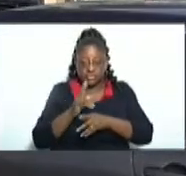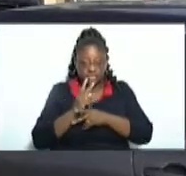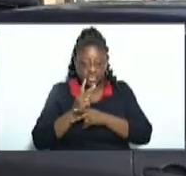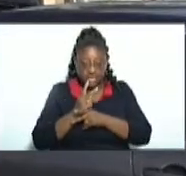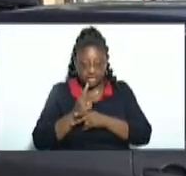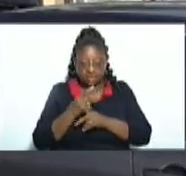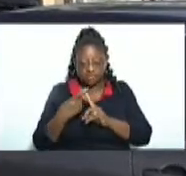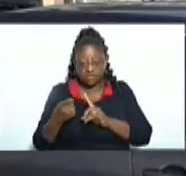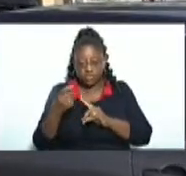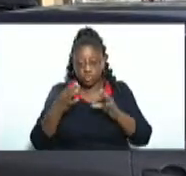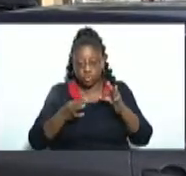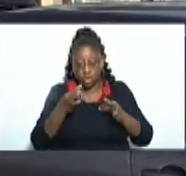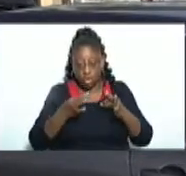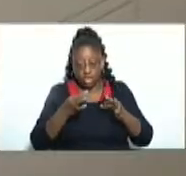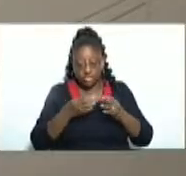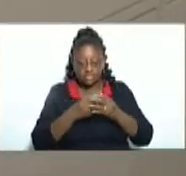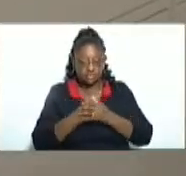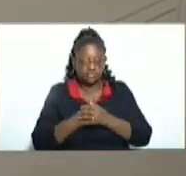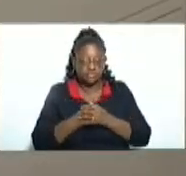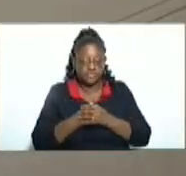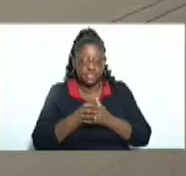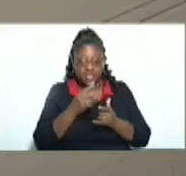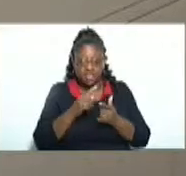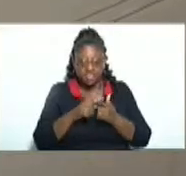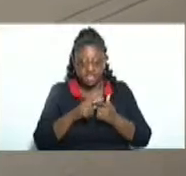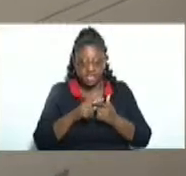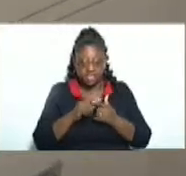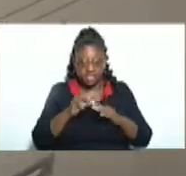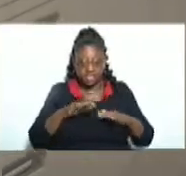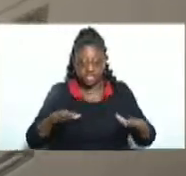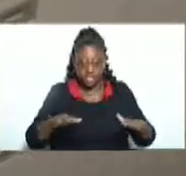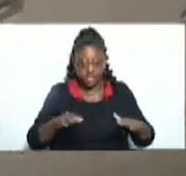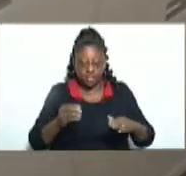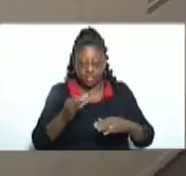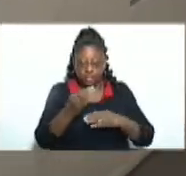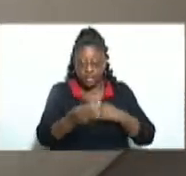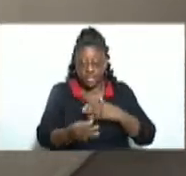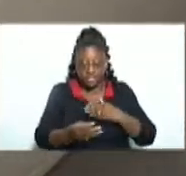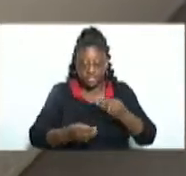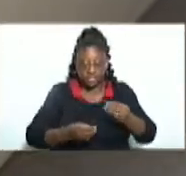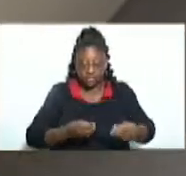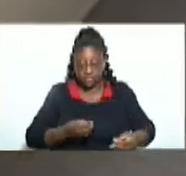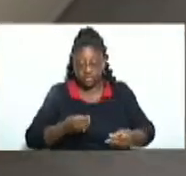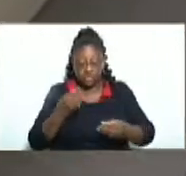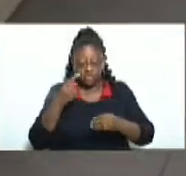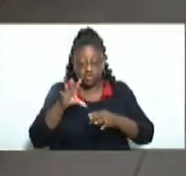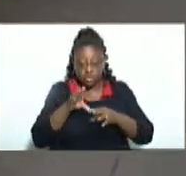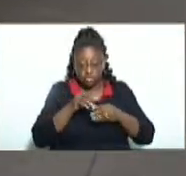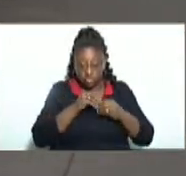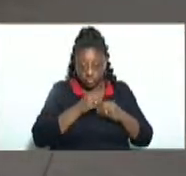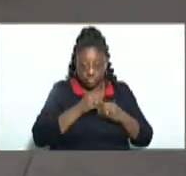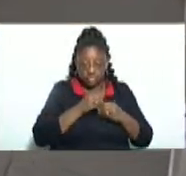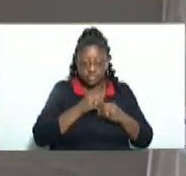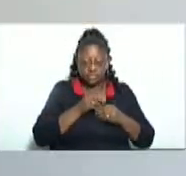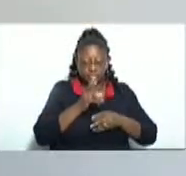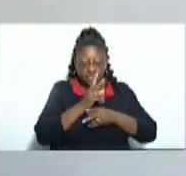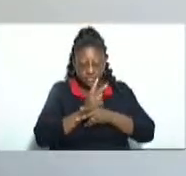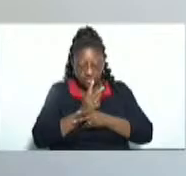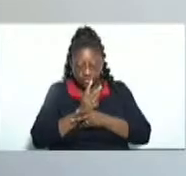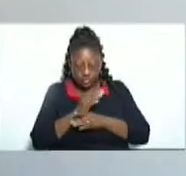orders from the courts. The Child Placement Unit is responsible for adoption and foster care